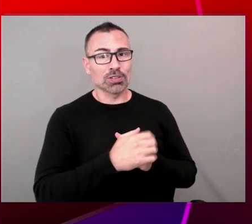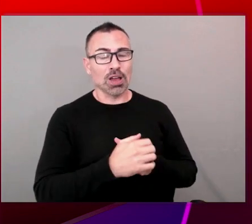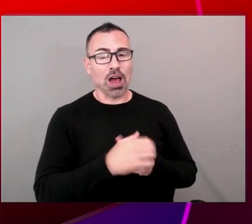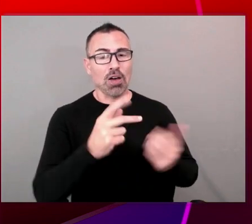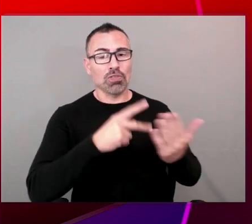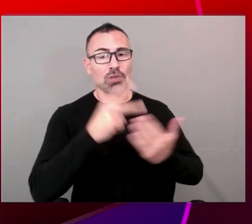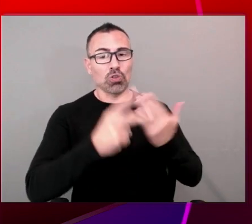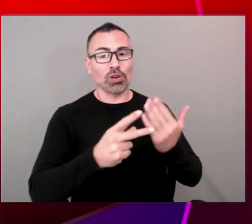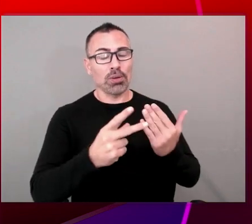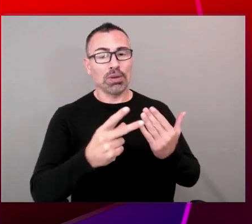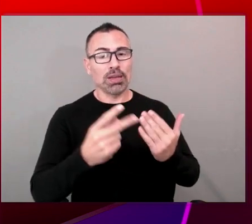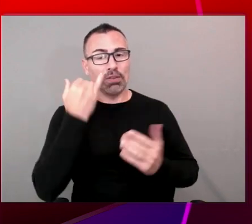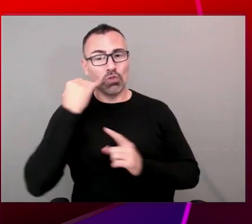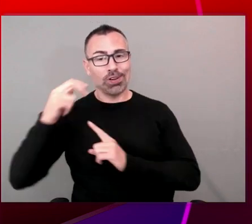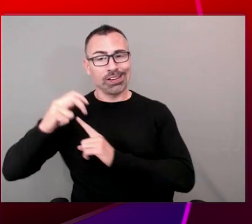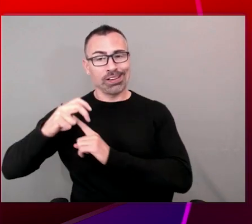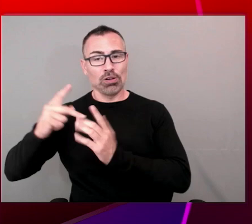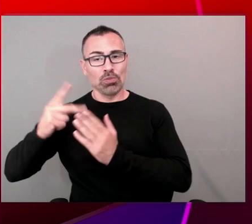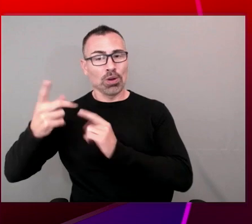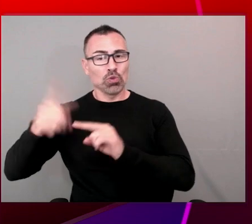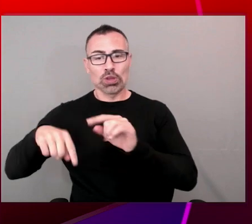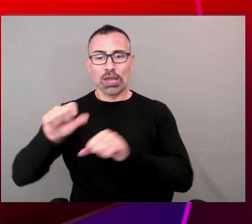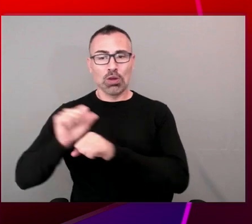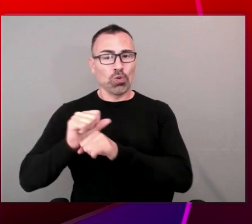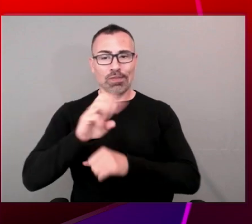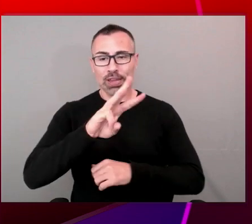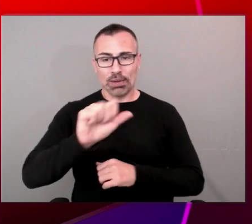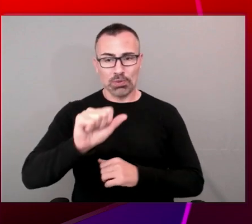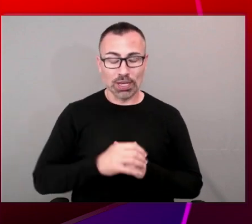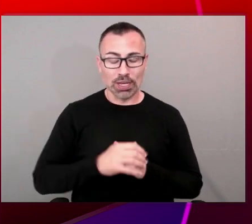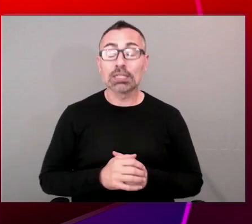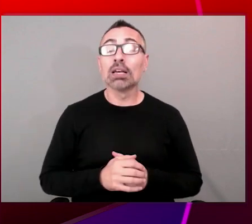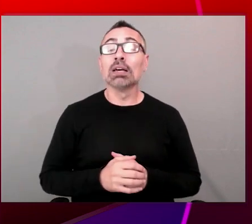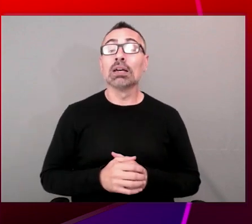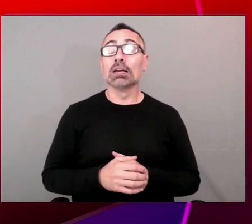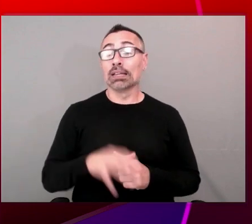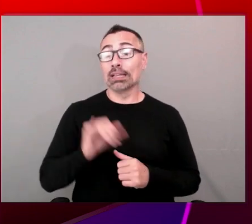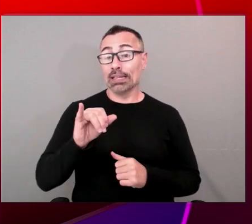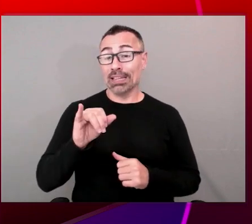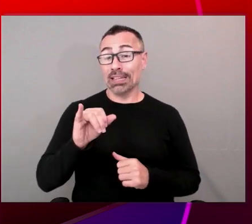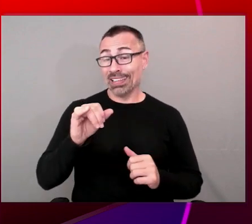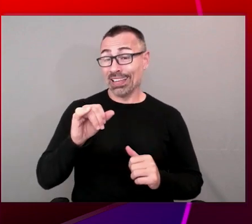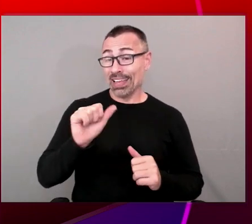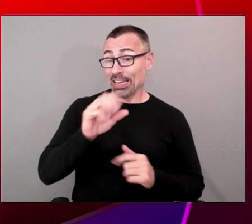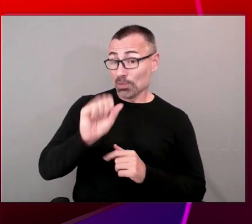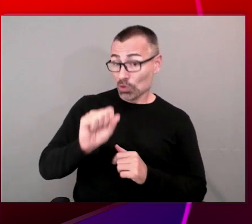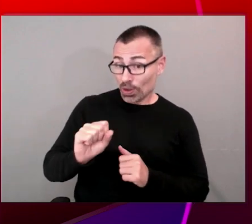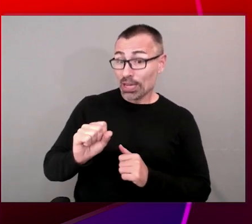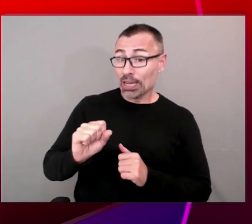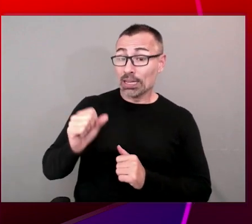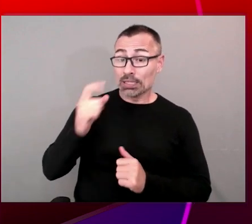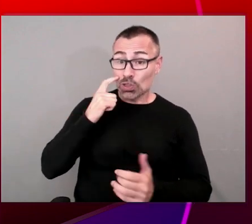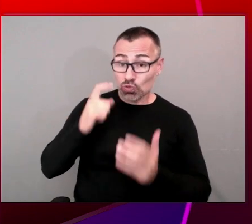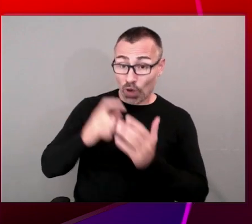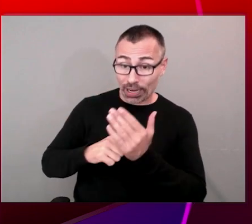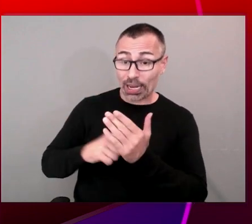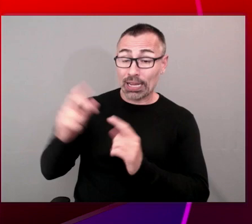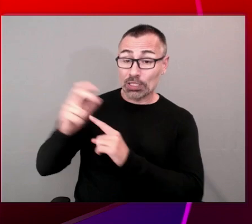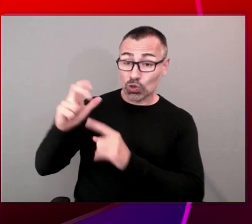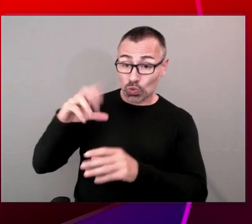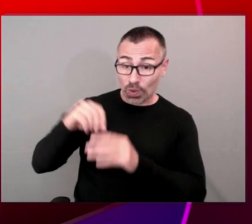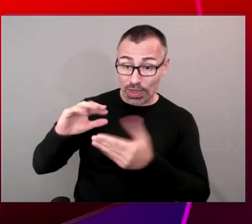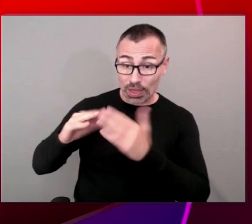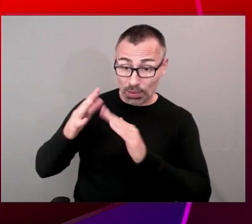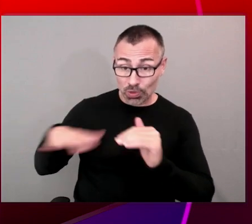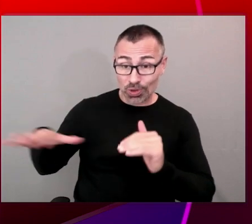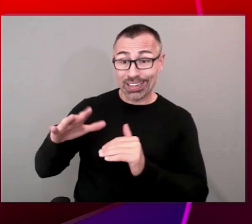Right. Yes. And as AWS has recognized heroes in the community, they have extended offers and hired heroes. So there is a